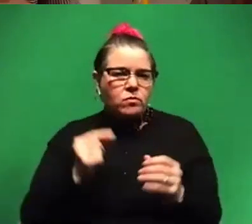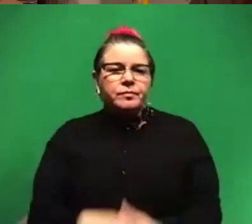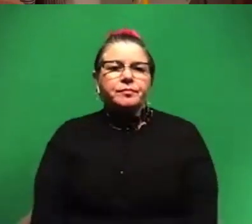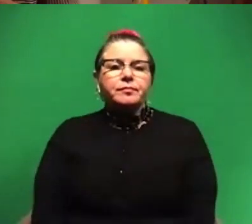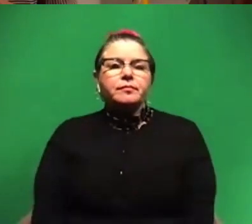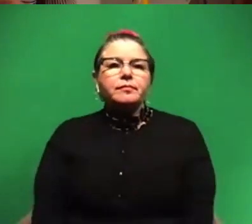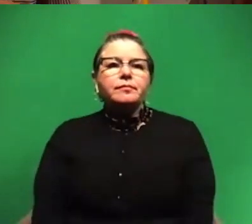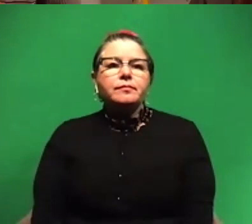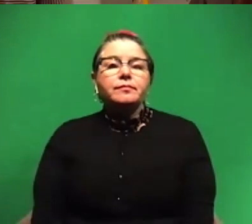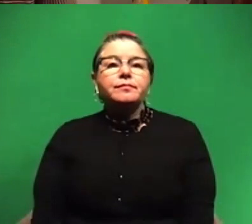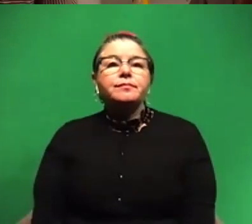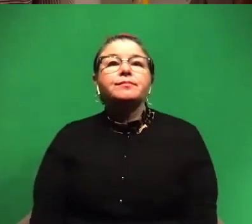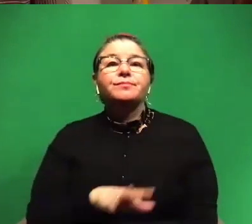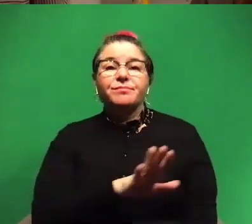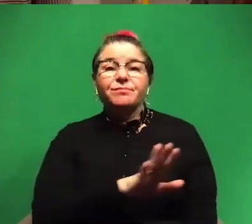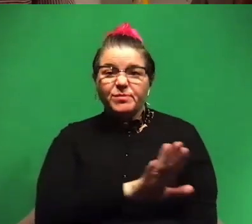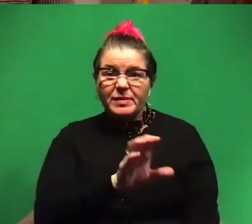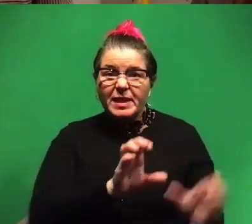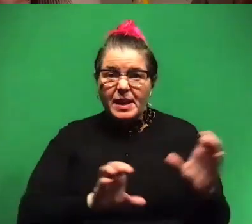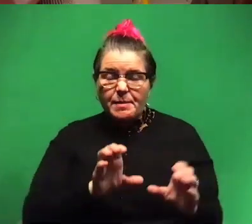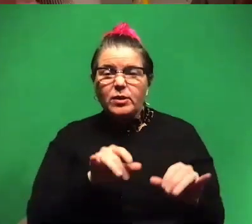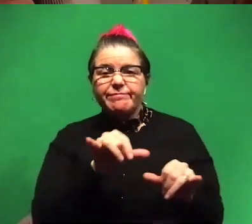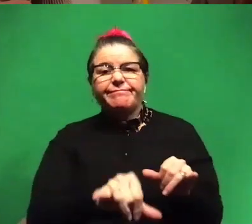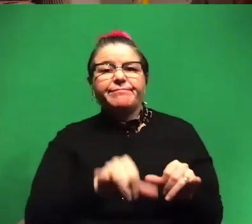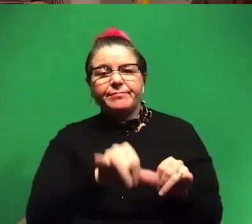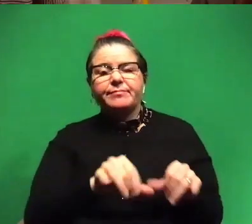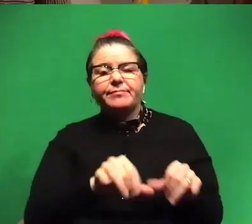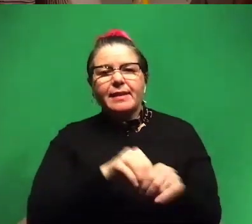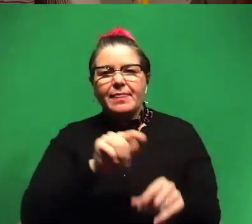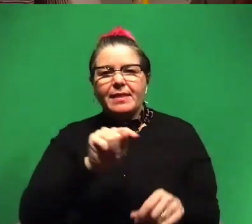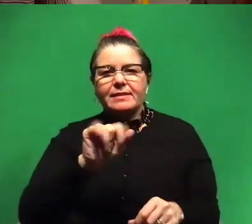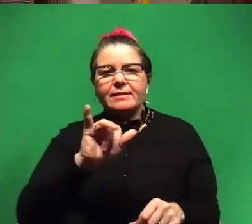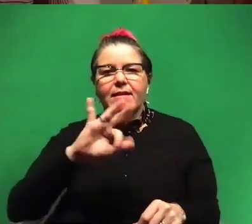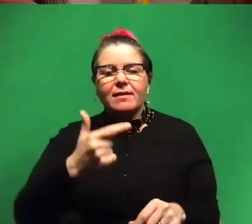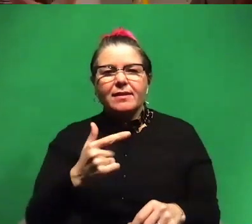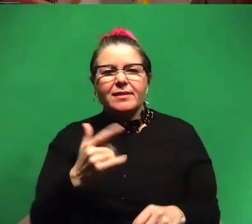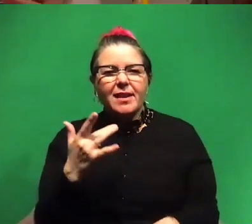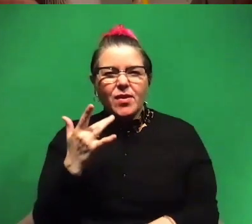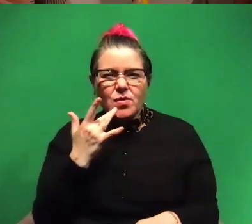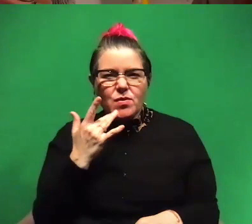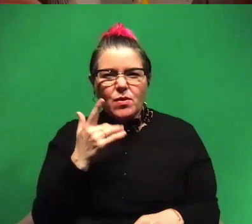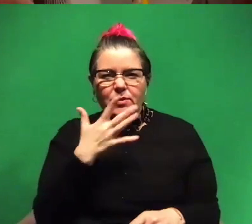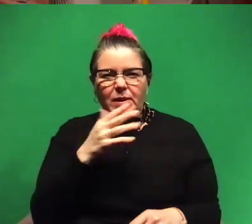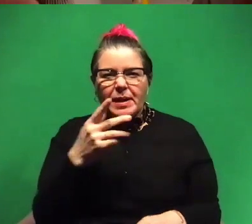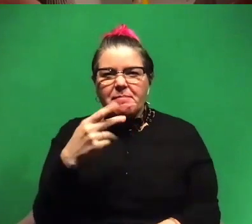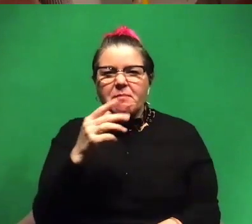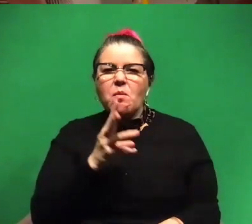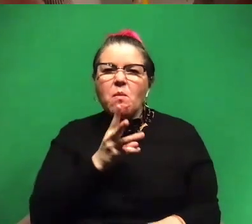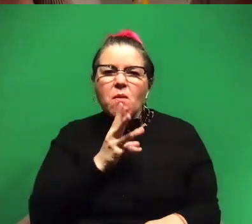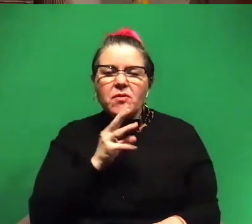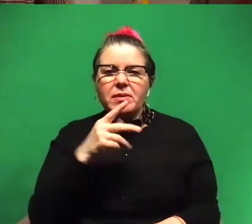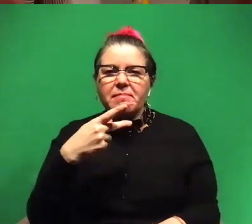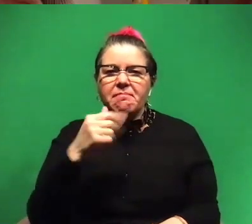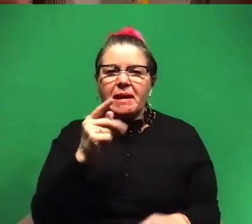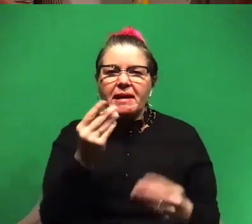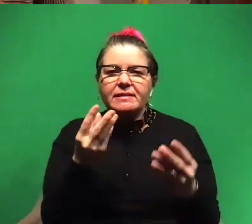And those chemicals stay in the tailings, which is kind of like a really gross looking paste, watery substance that's really